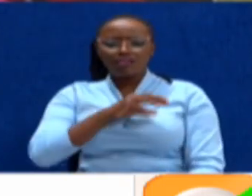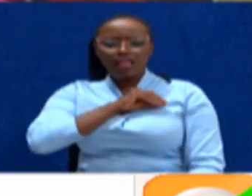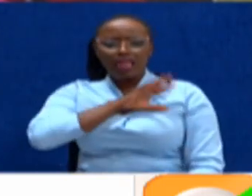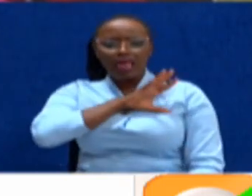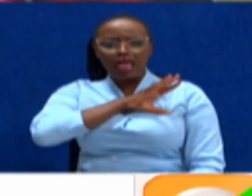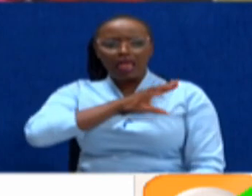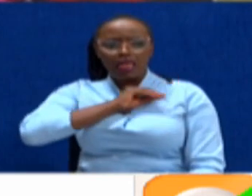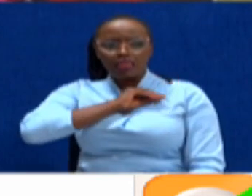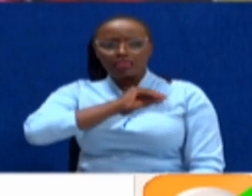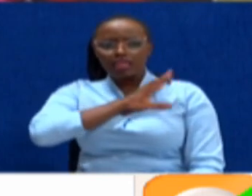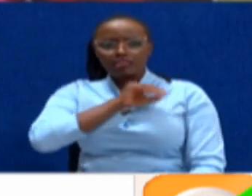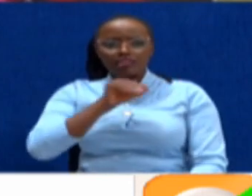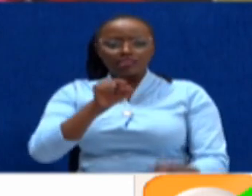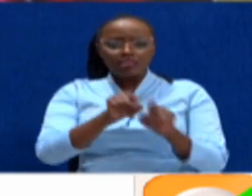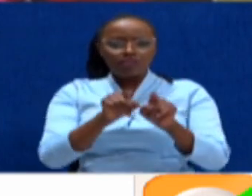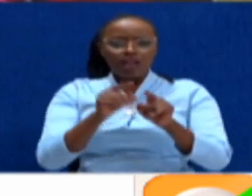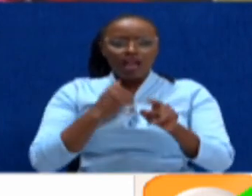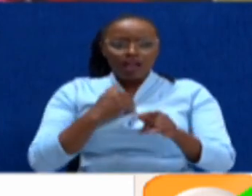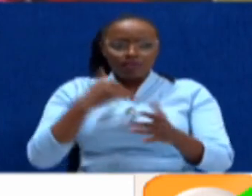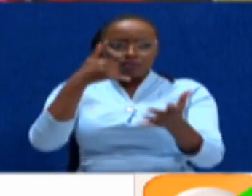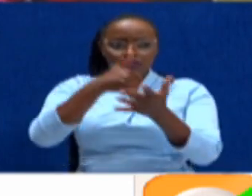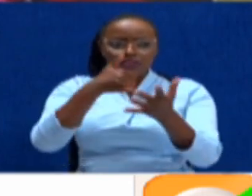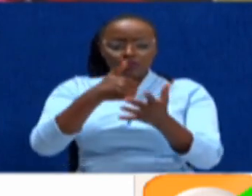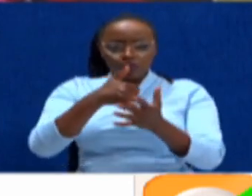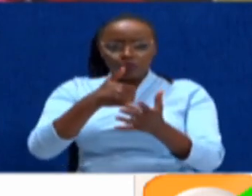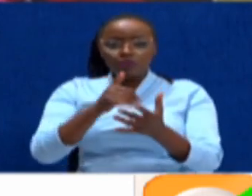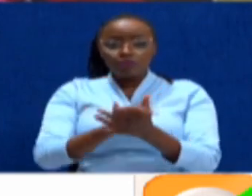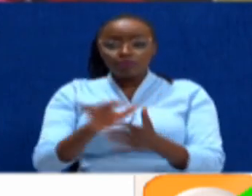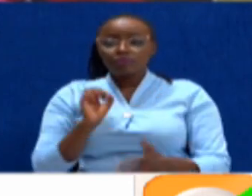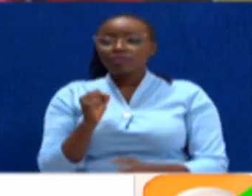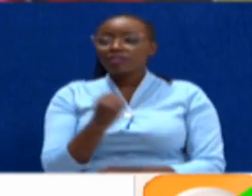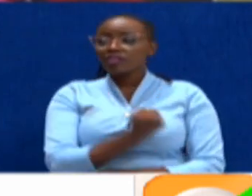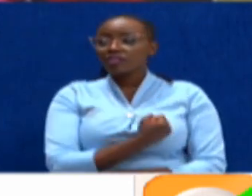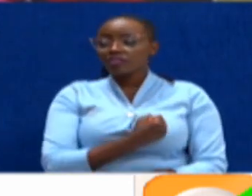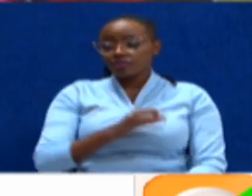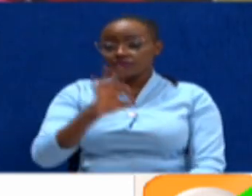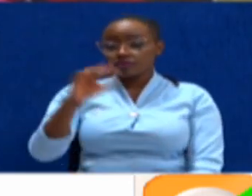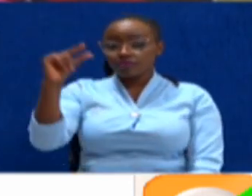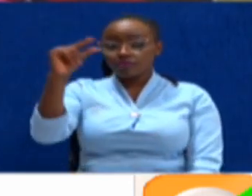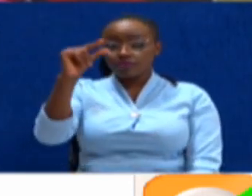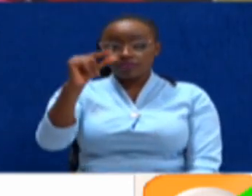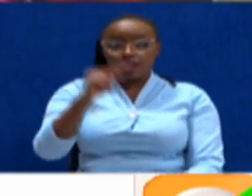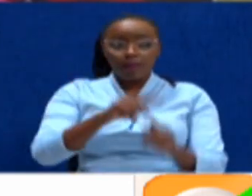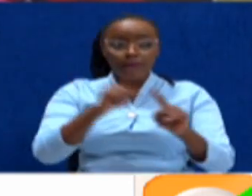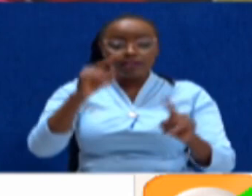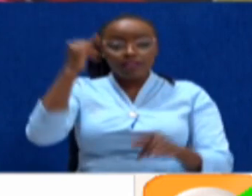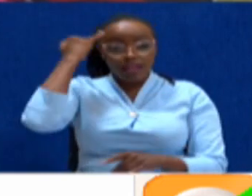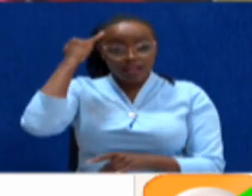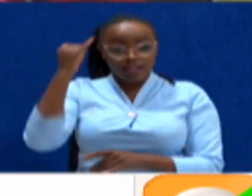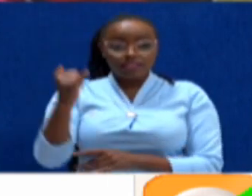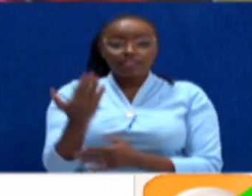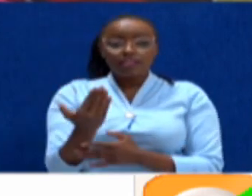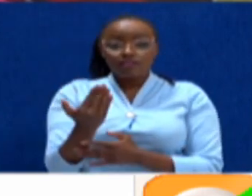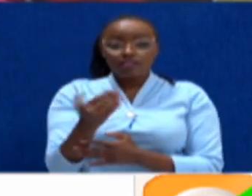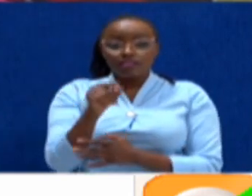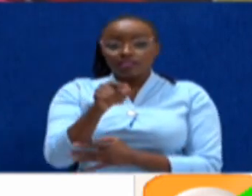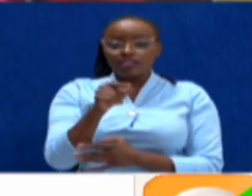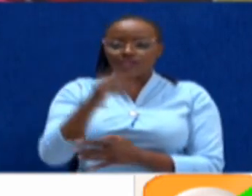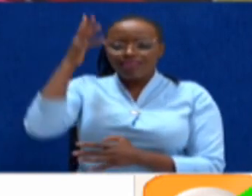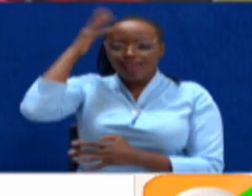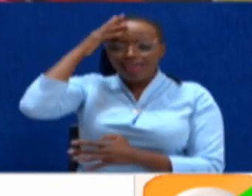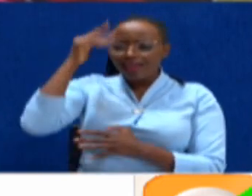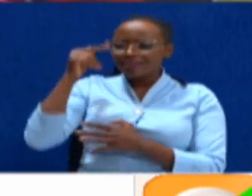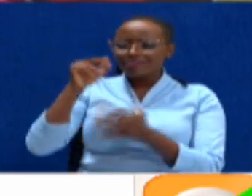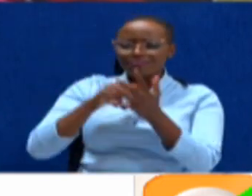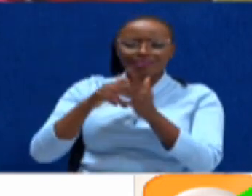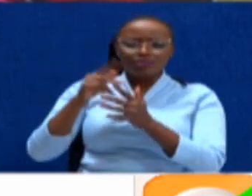have become quite the hallmark of the Senate, Francis. But this idea of the head, what